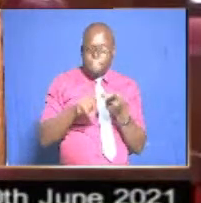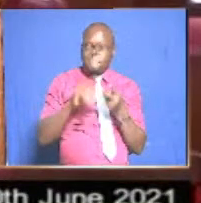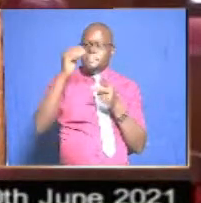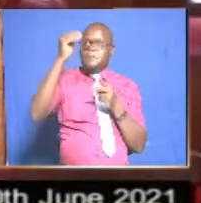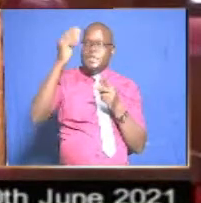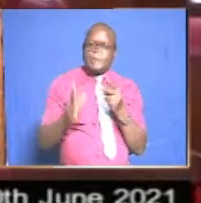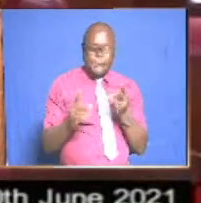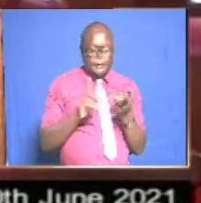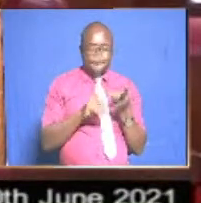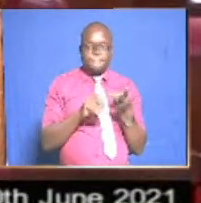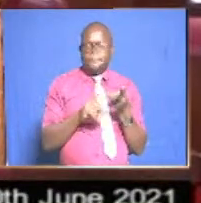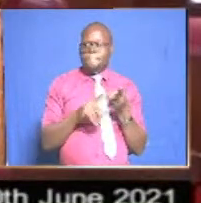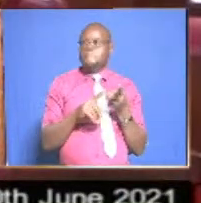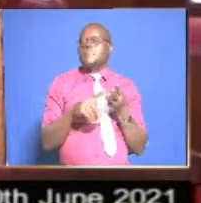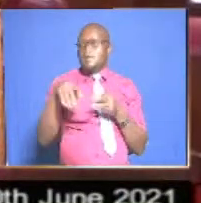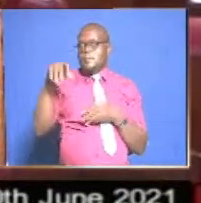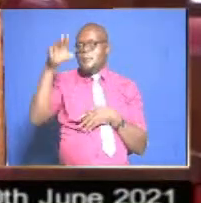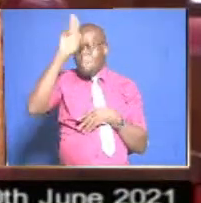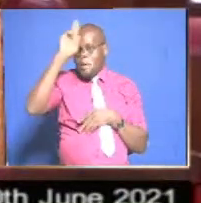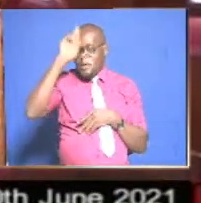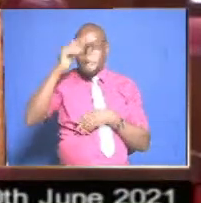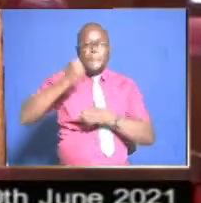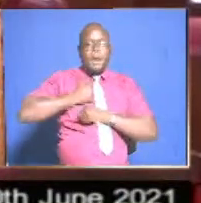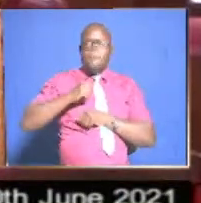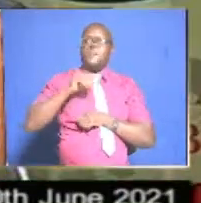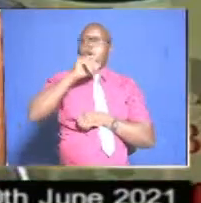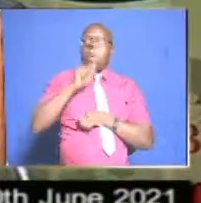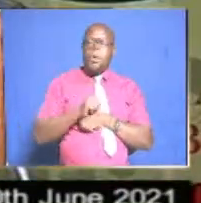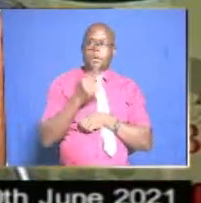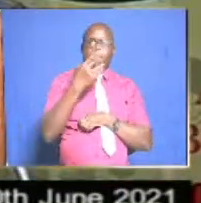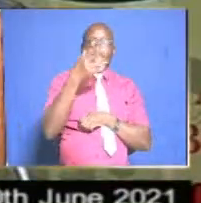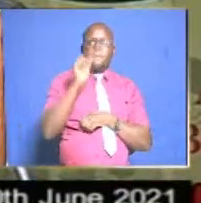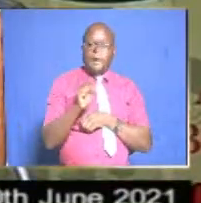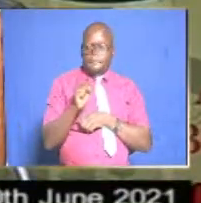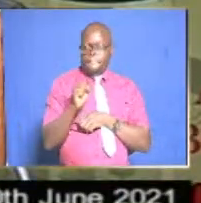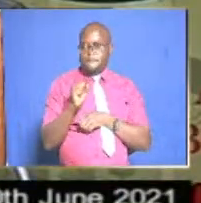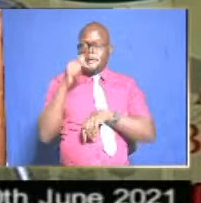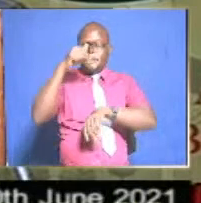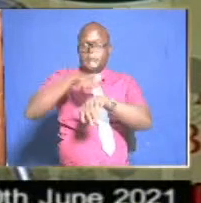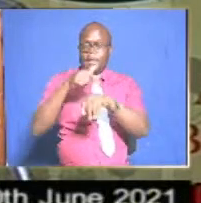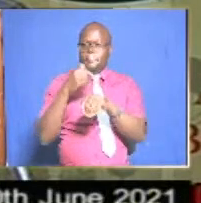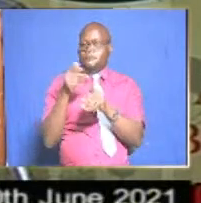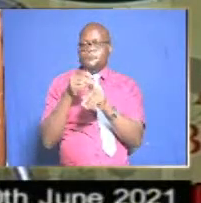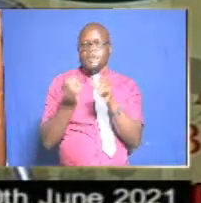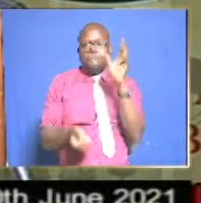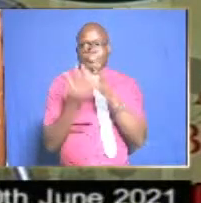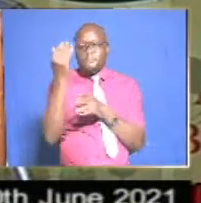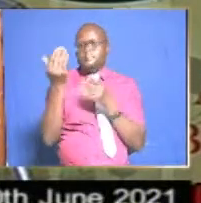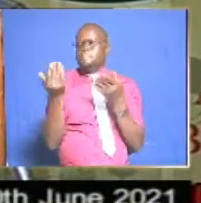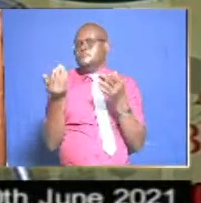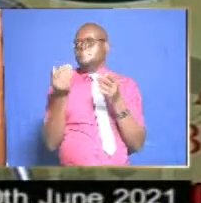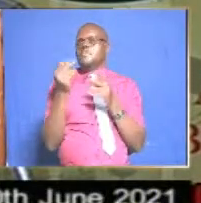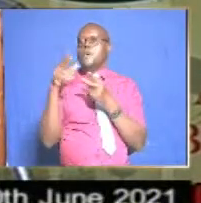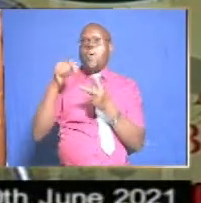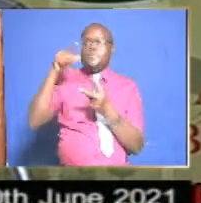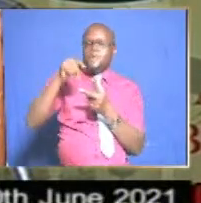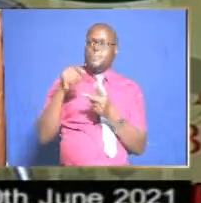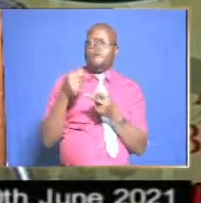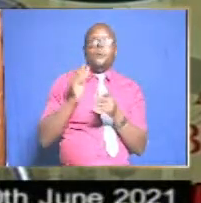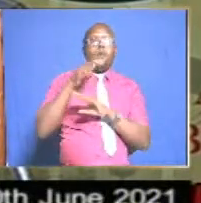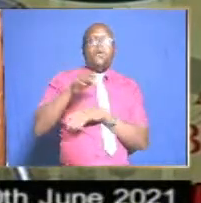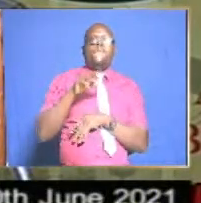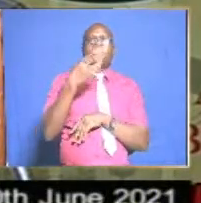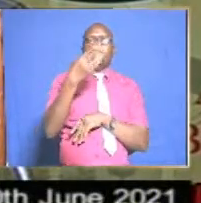teachers, and the disciplined forces aged below 45 years at the commencement of the scheme, with an option for those over 45